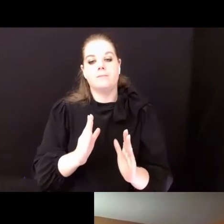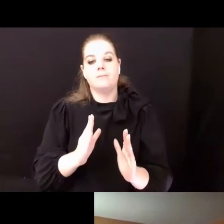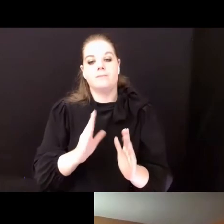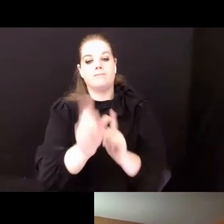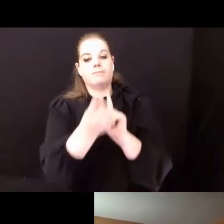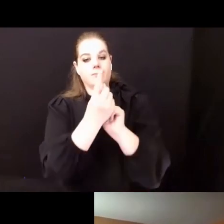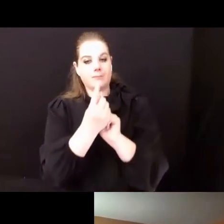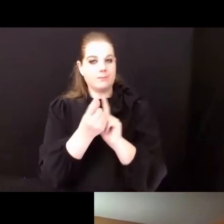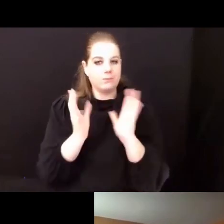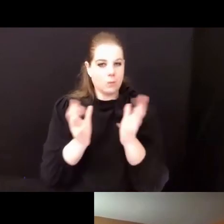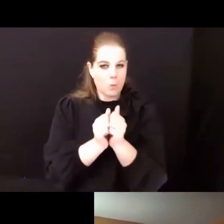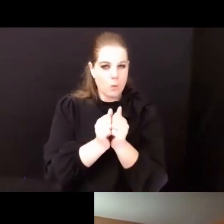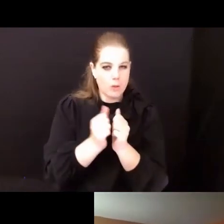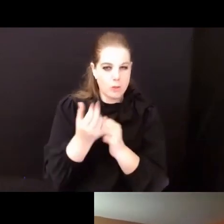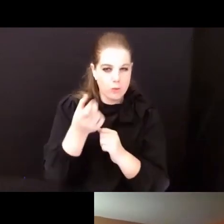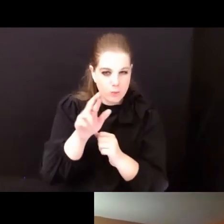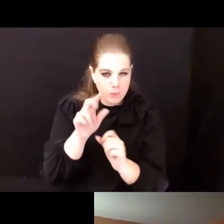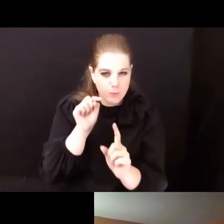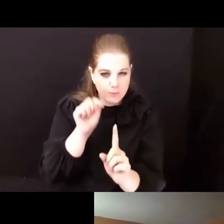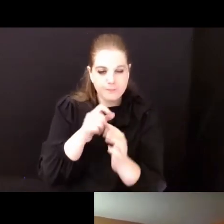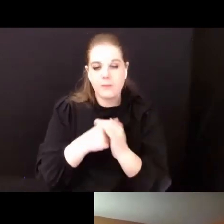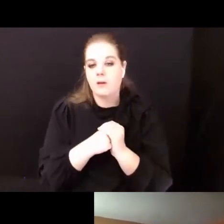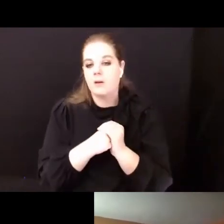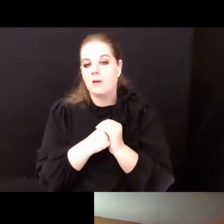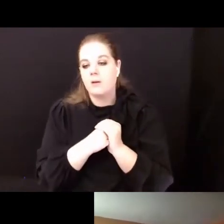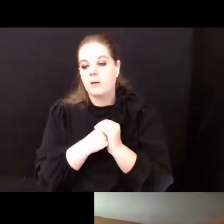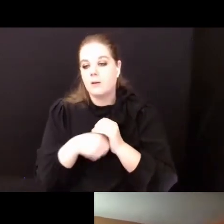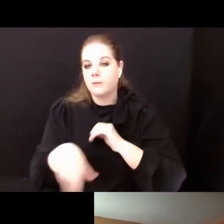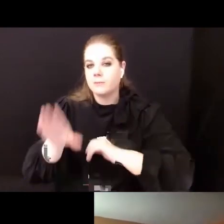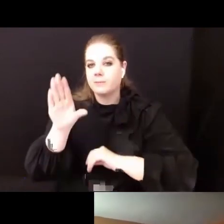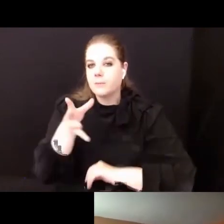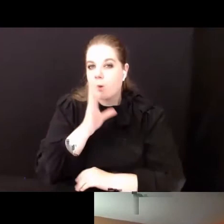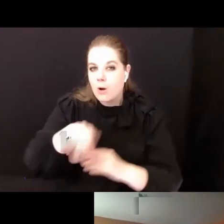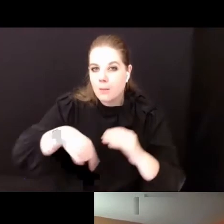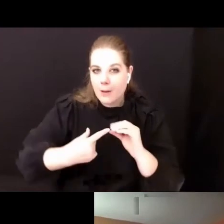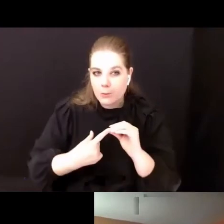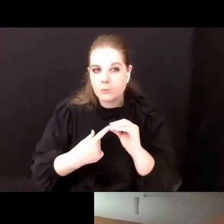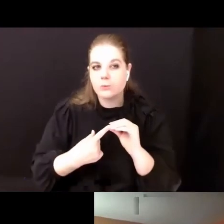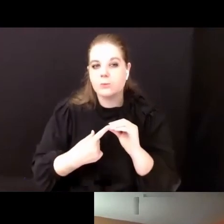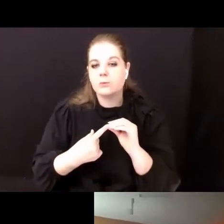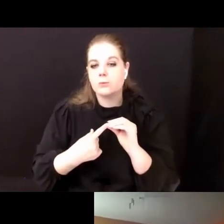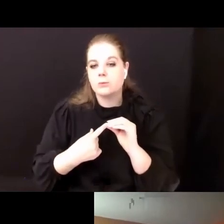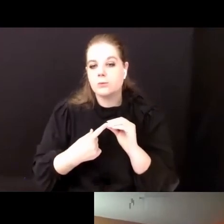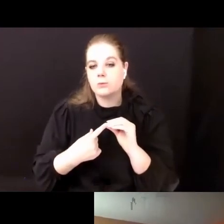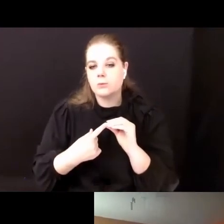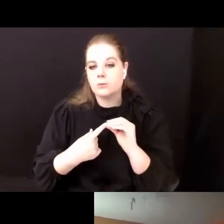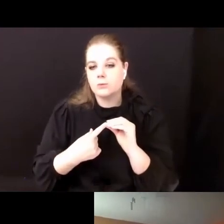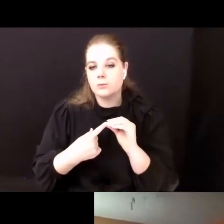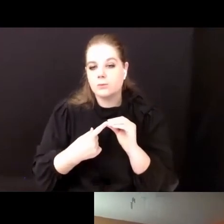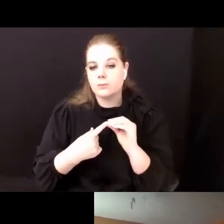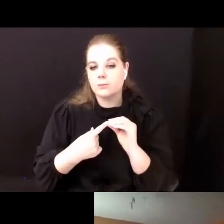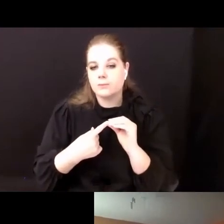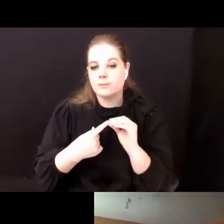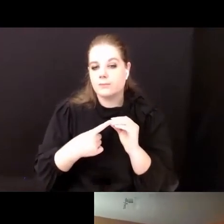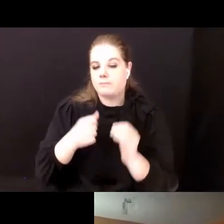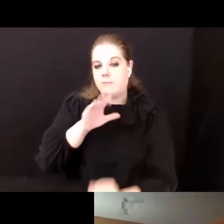a VA counselor, so you talk about not only your vocational goals, but you get into some